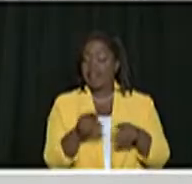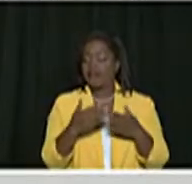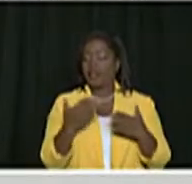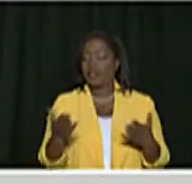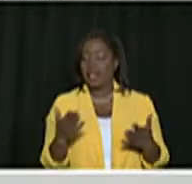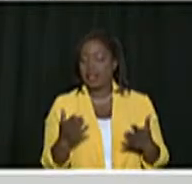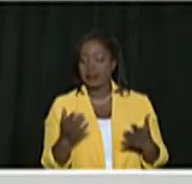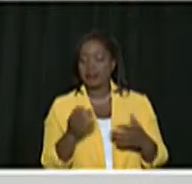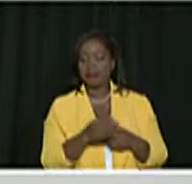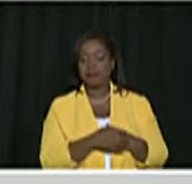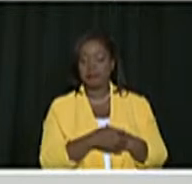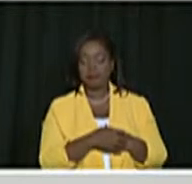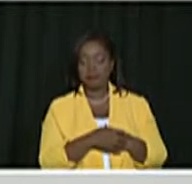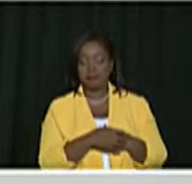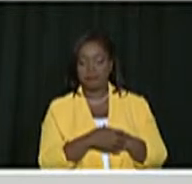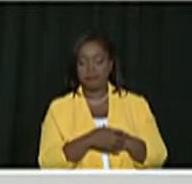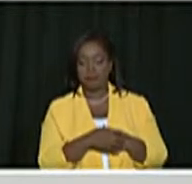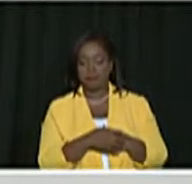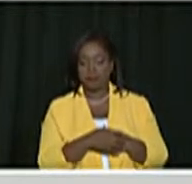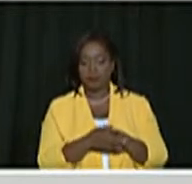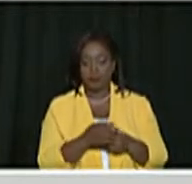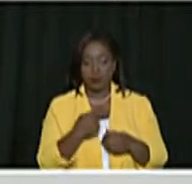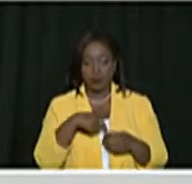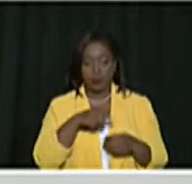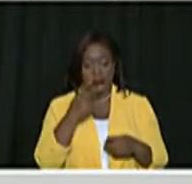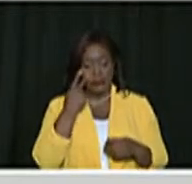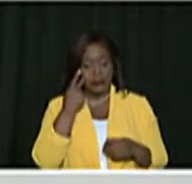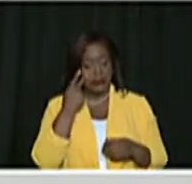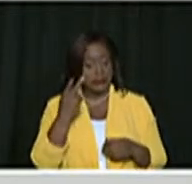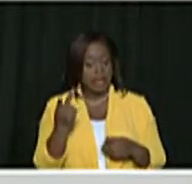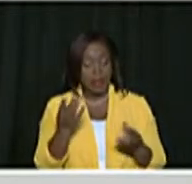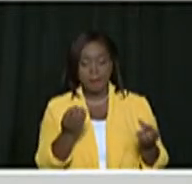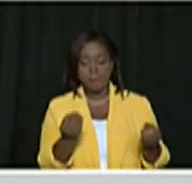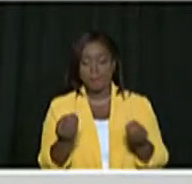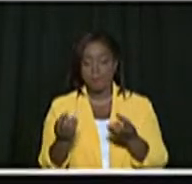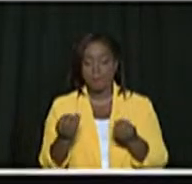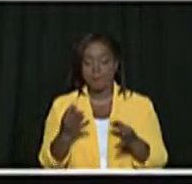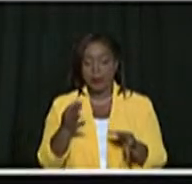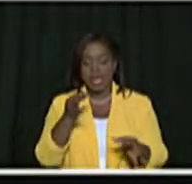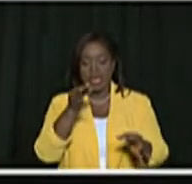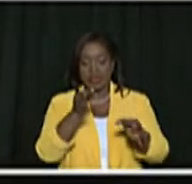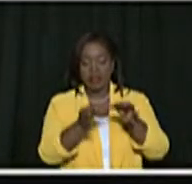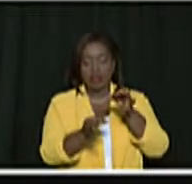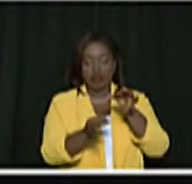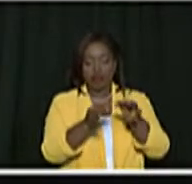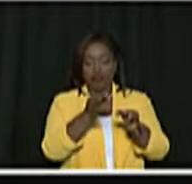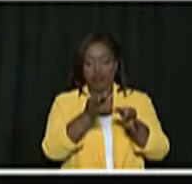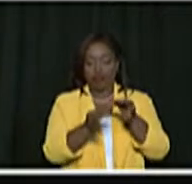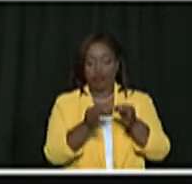them. Now, we have seen a lot of the judges through sensitization have not been given those orders.